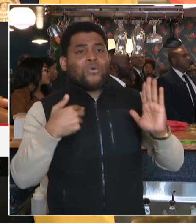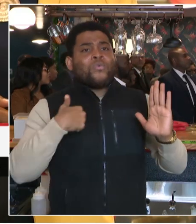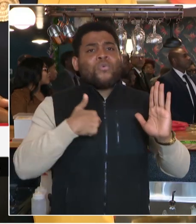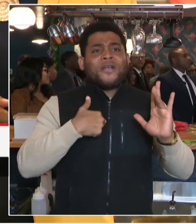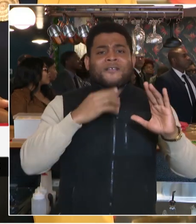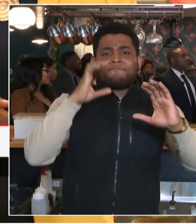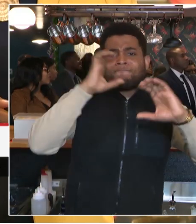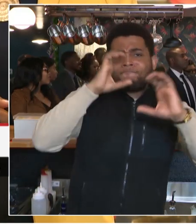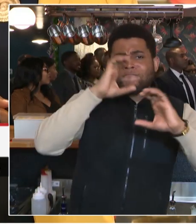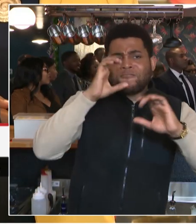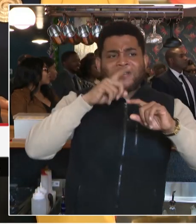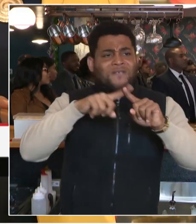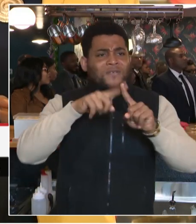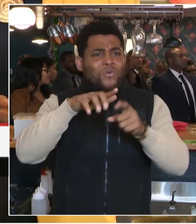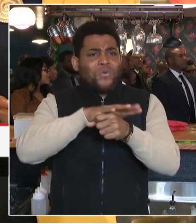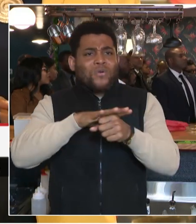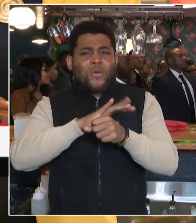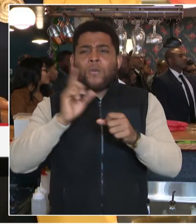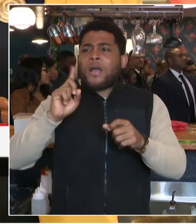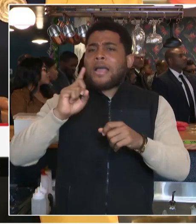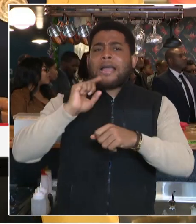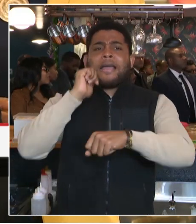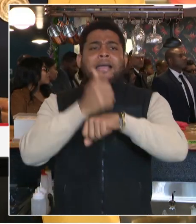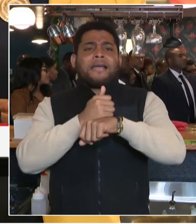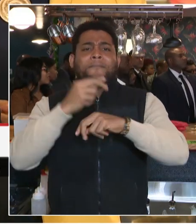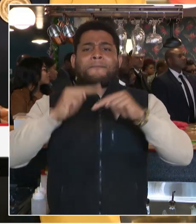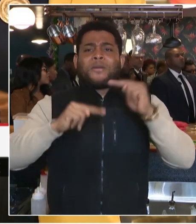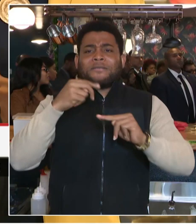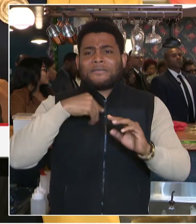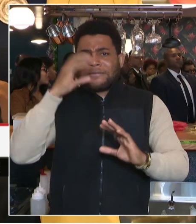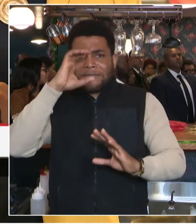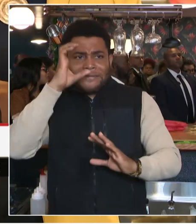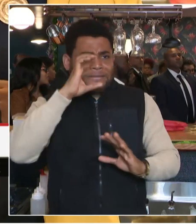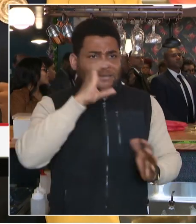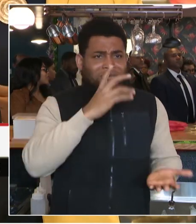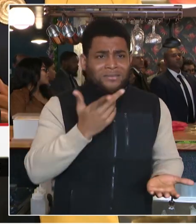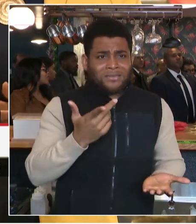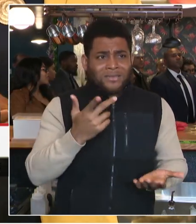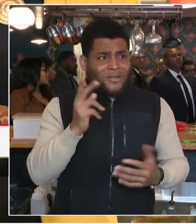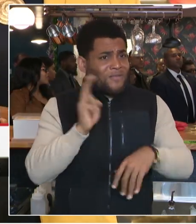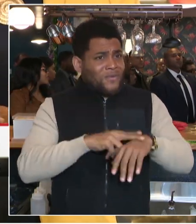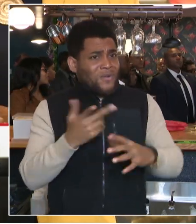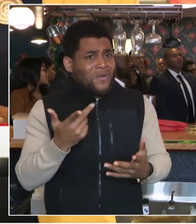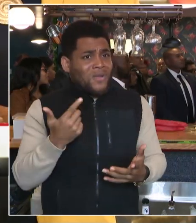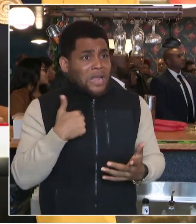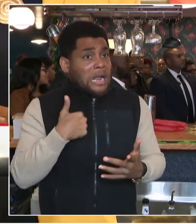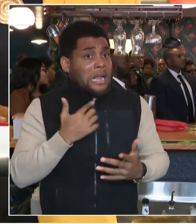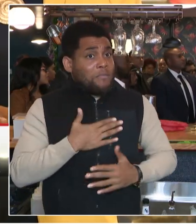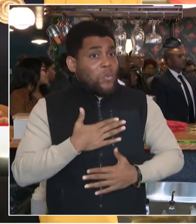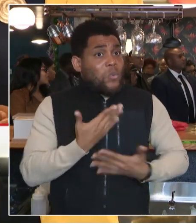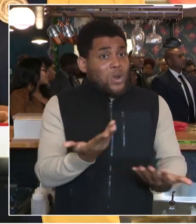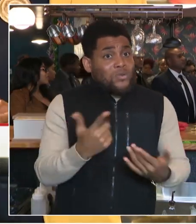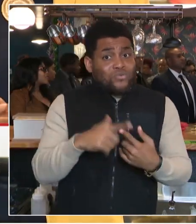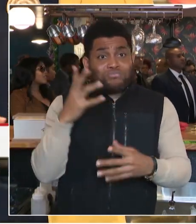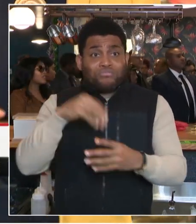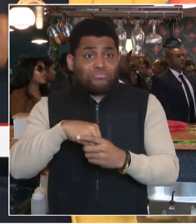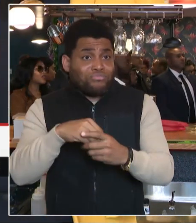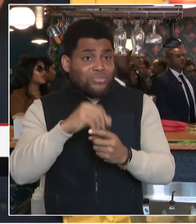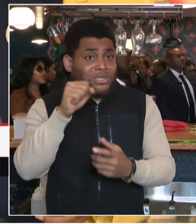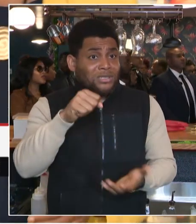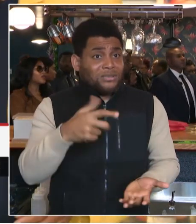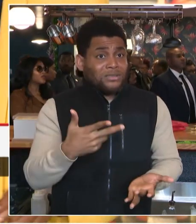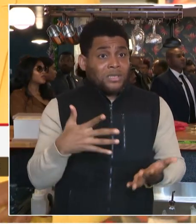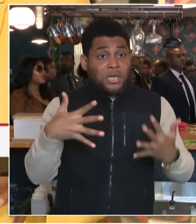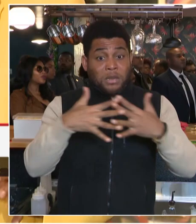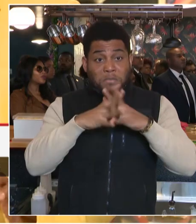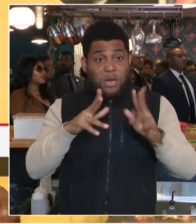obviously I'll cooperate because it's very important that the American people understand what went into that process. Can